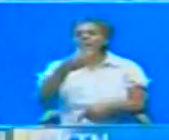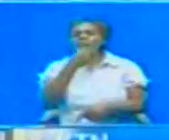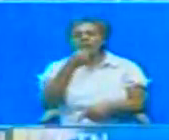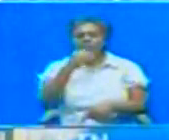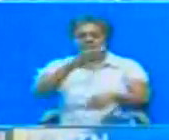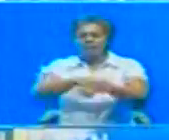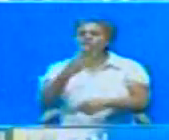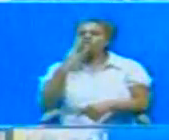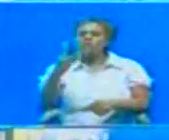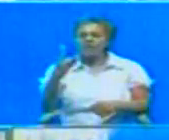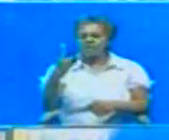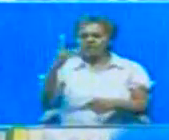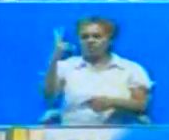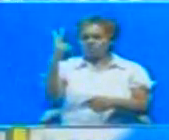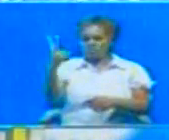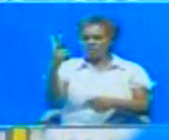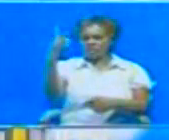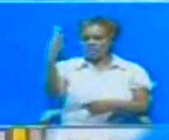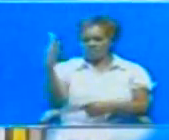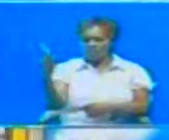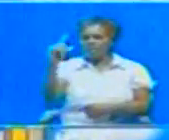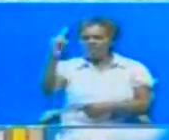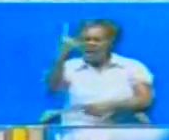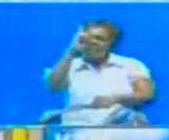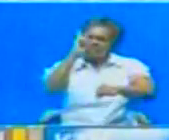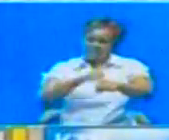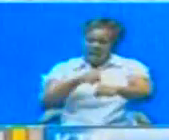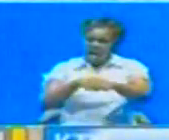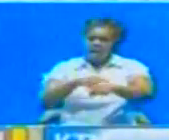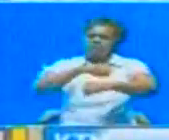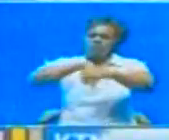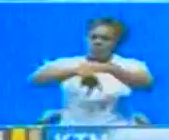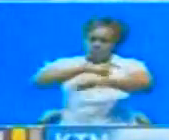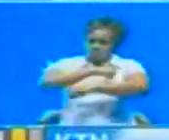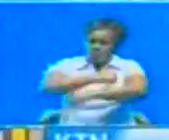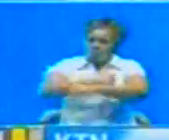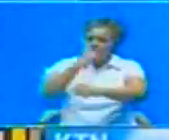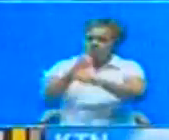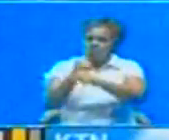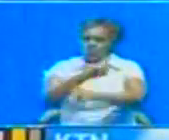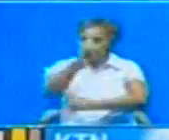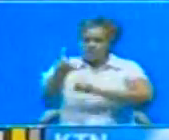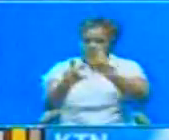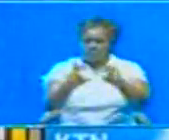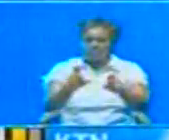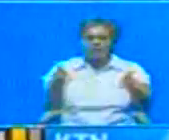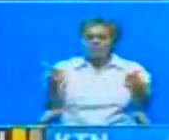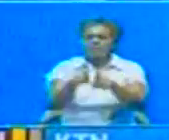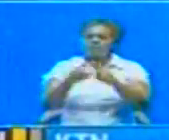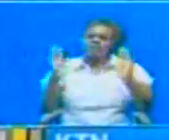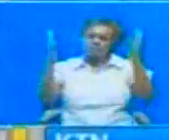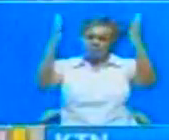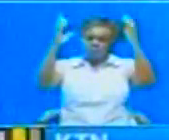had scored 423 marks. This was the first time the institution was doing the KCPE exams. Of all the